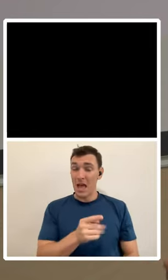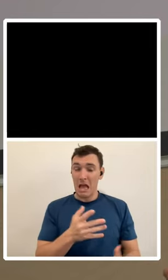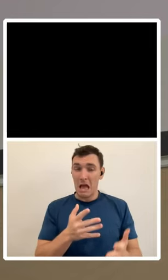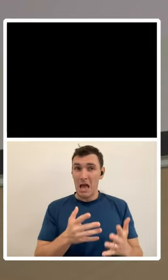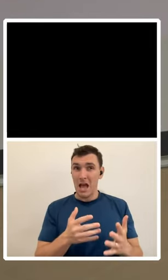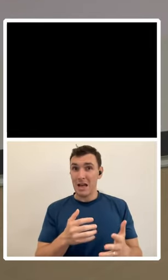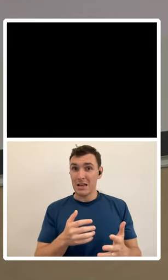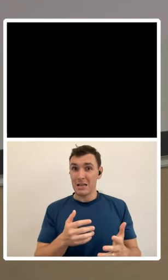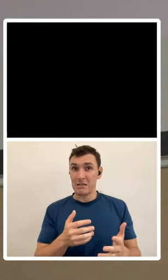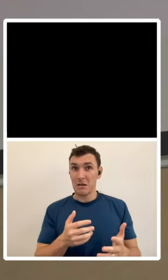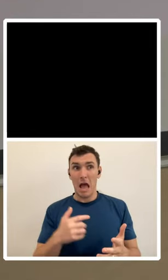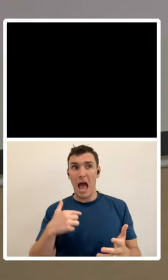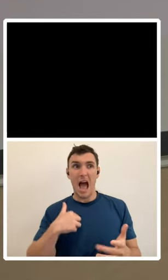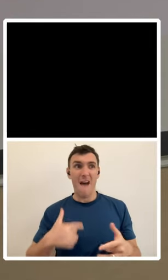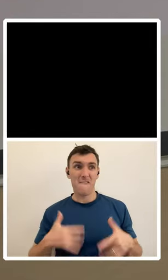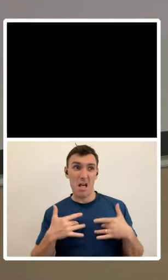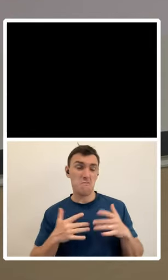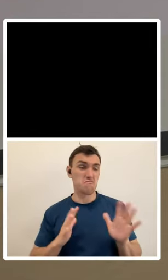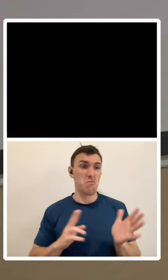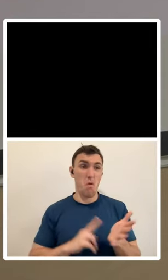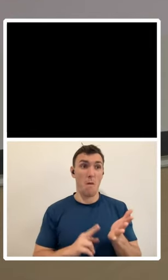I had a tutor who said to me,